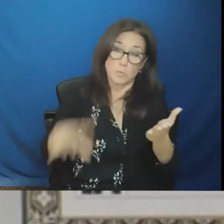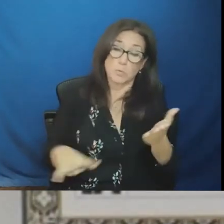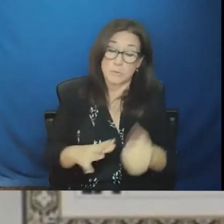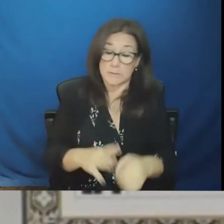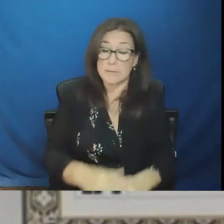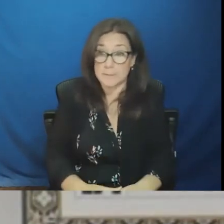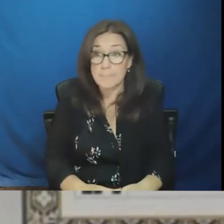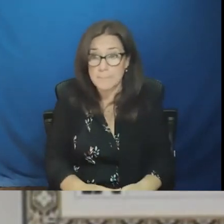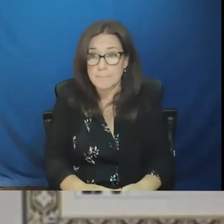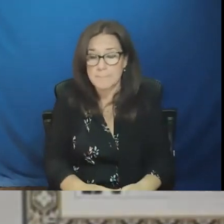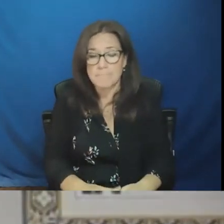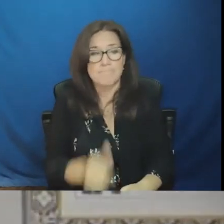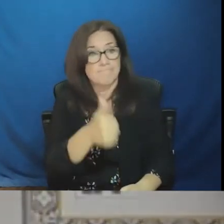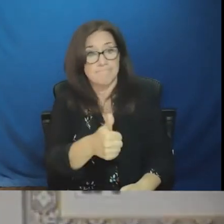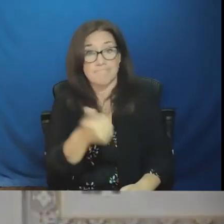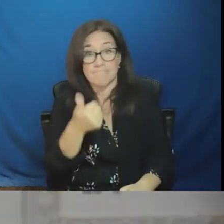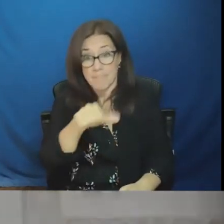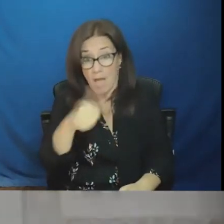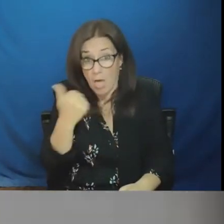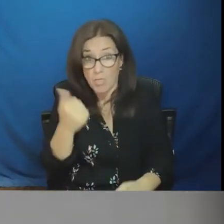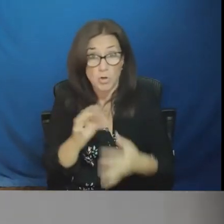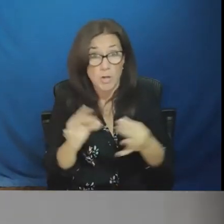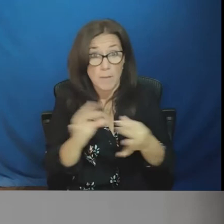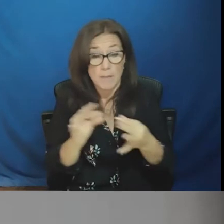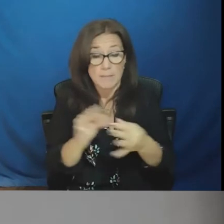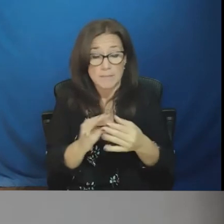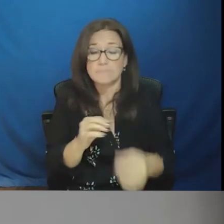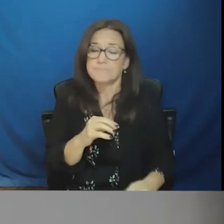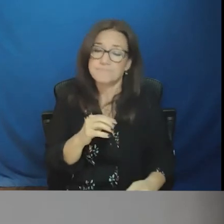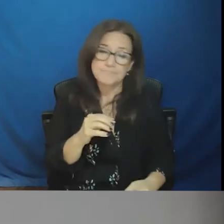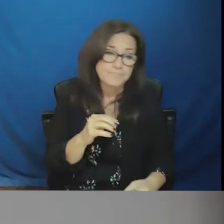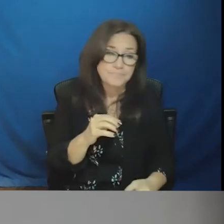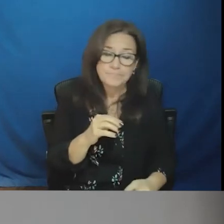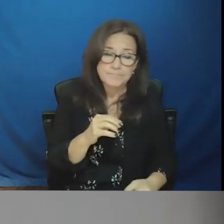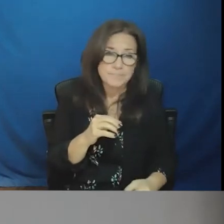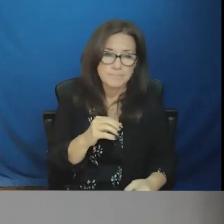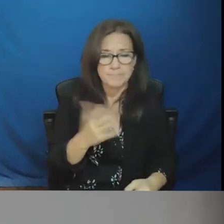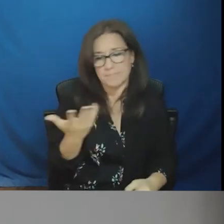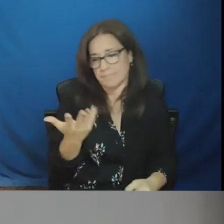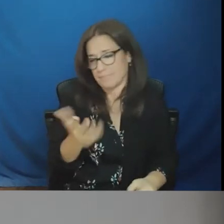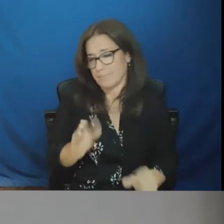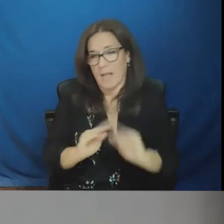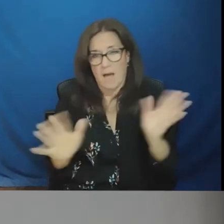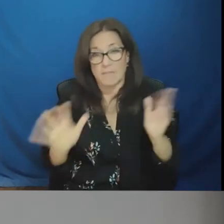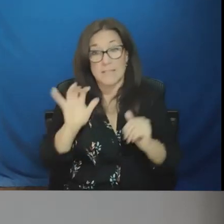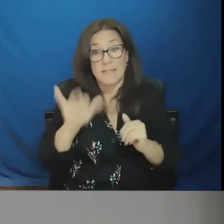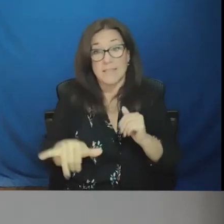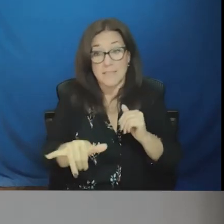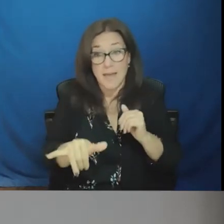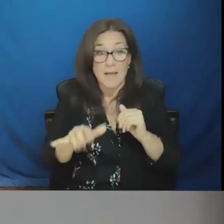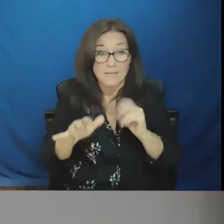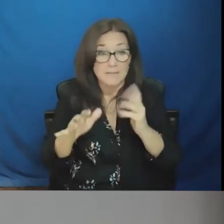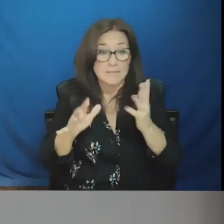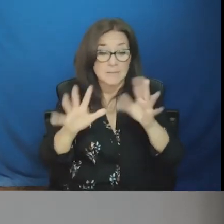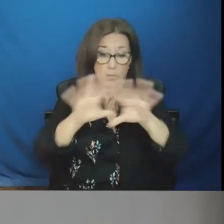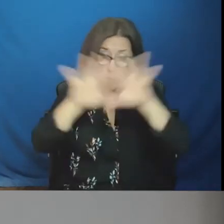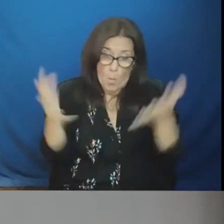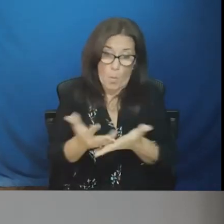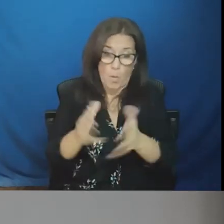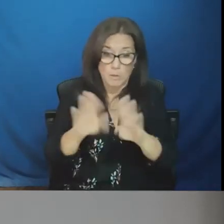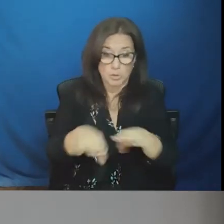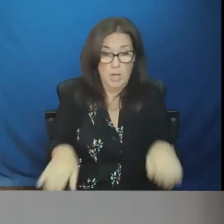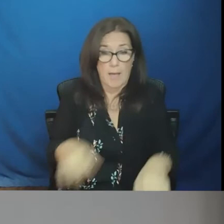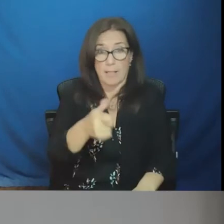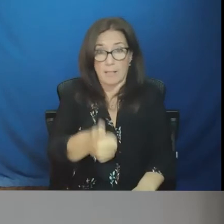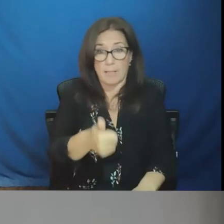I'll just add that I think that obviously this is an issue about addressing the needs of the whole child. And